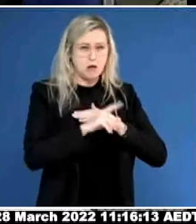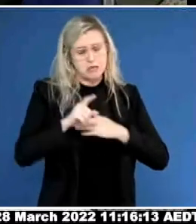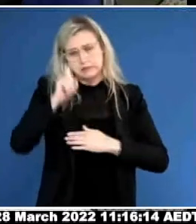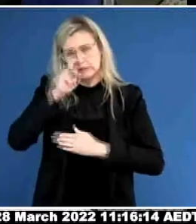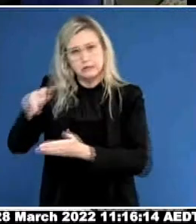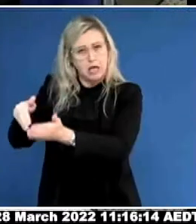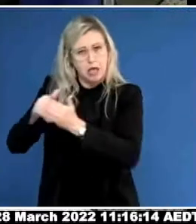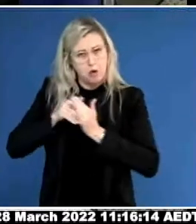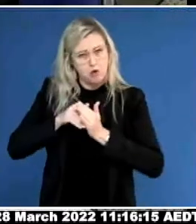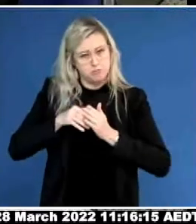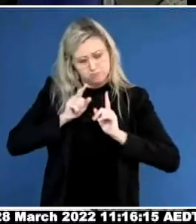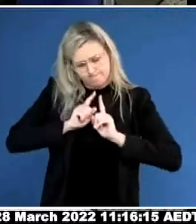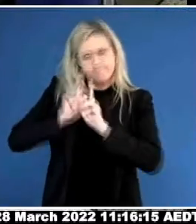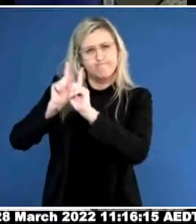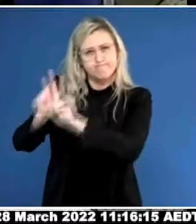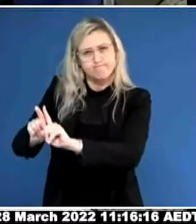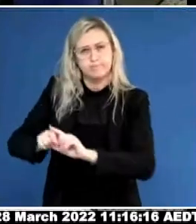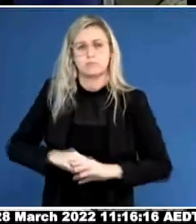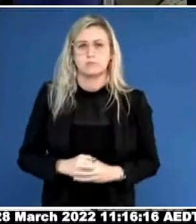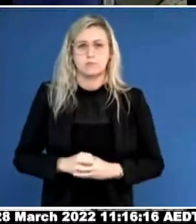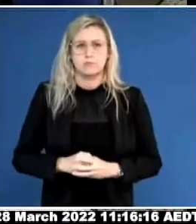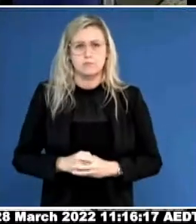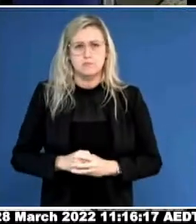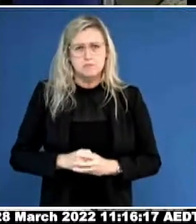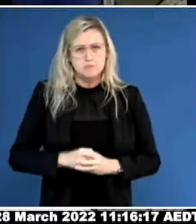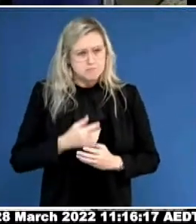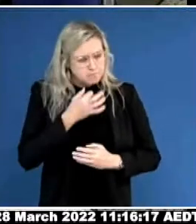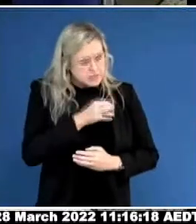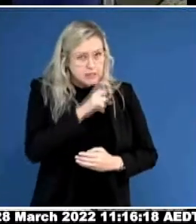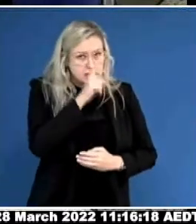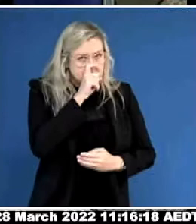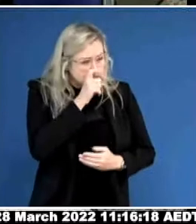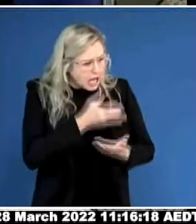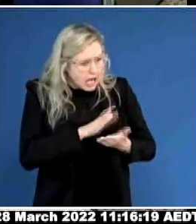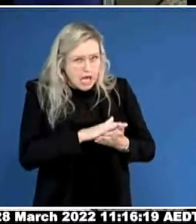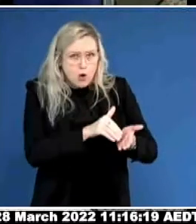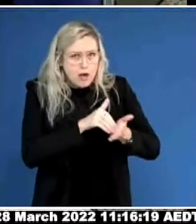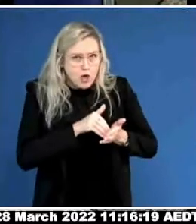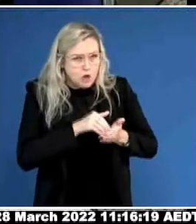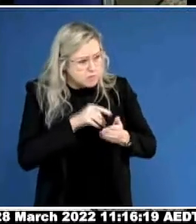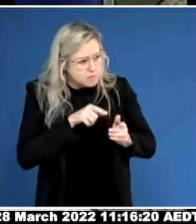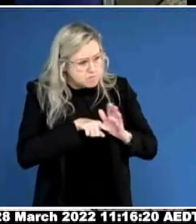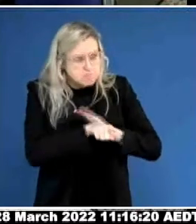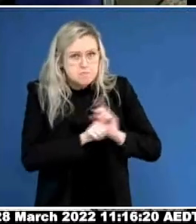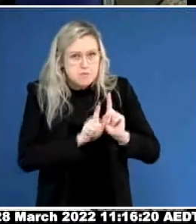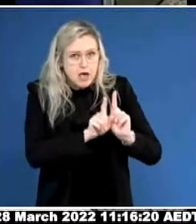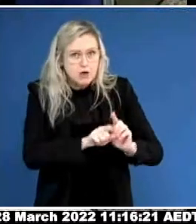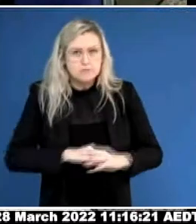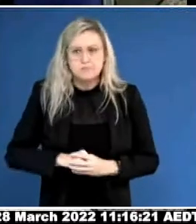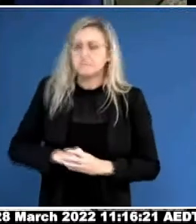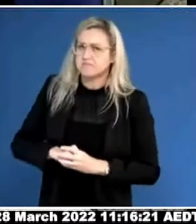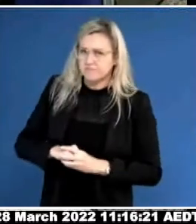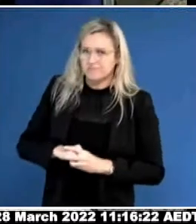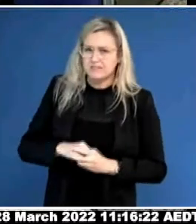What does Shaniqua help you do to give you the confidence to go out? Just give me a push. Well,